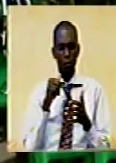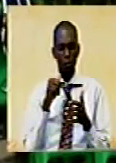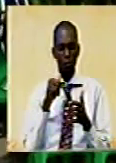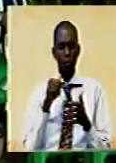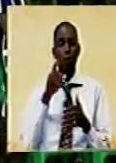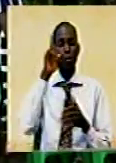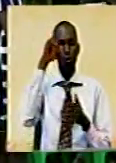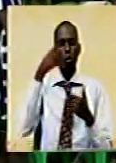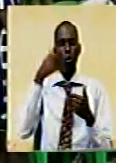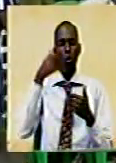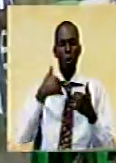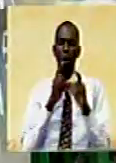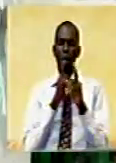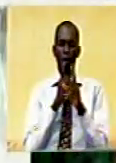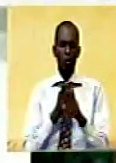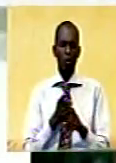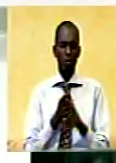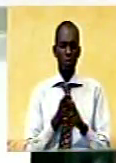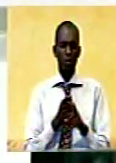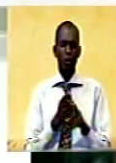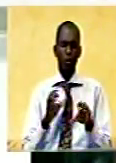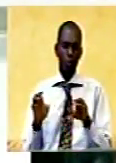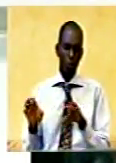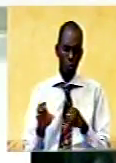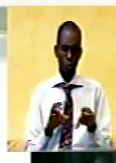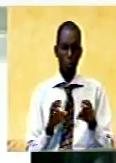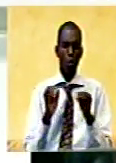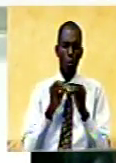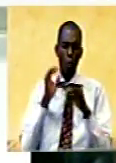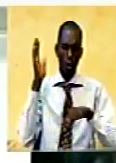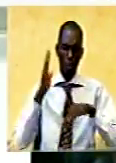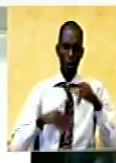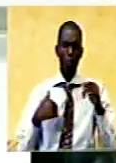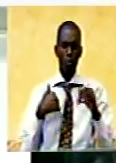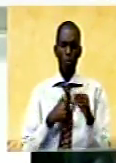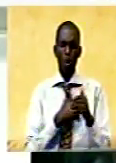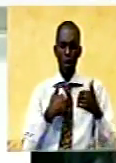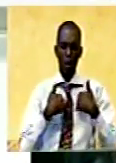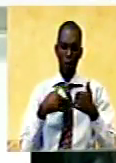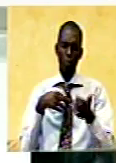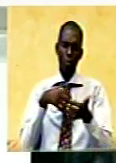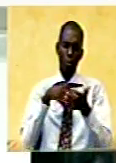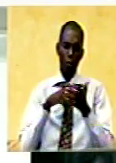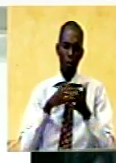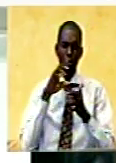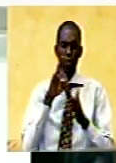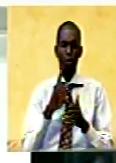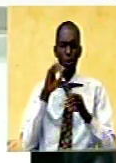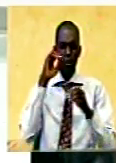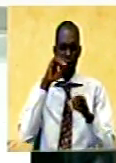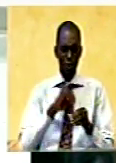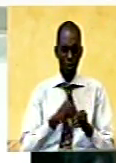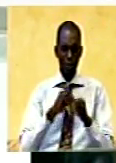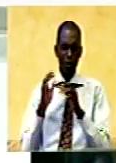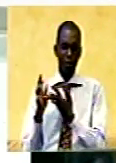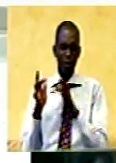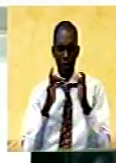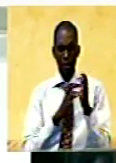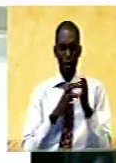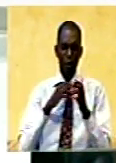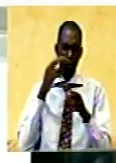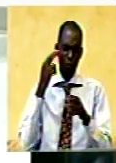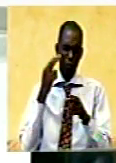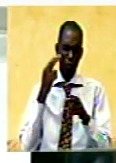I believe you have answered. Do more than we have requested.